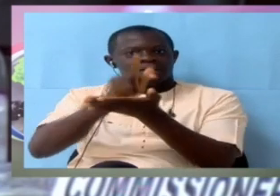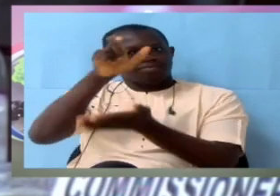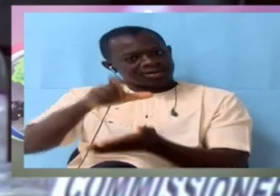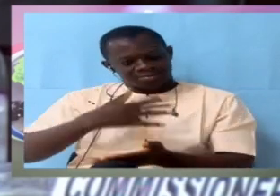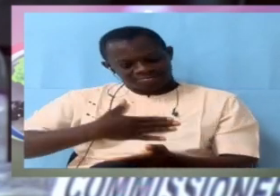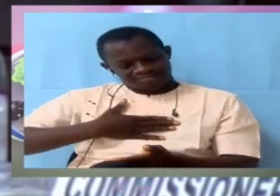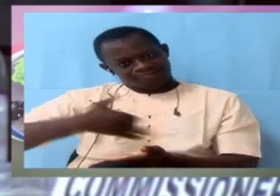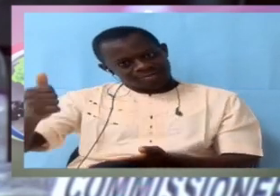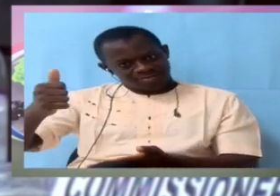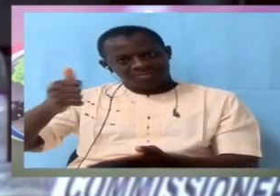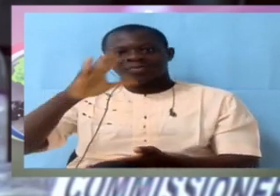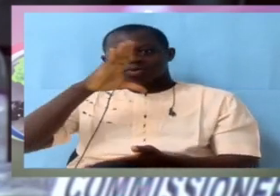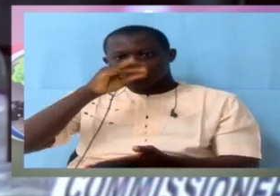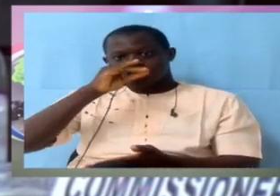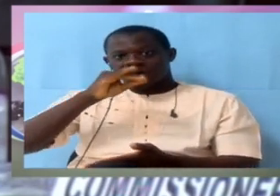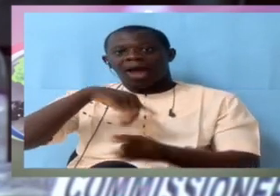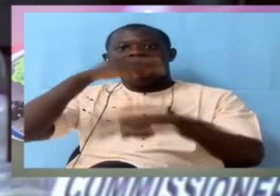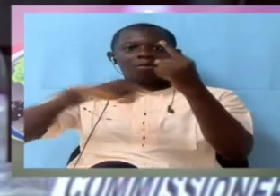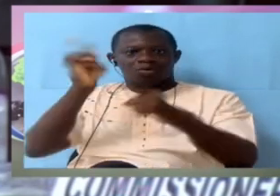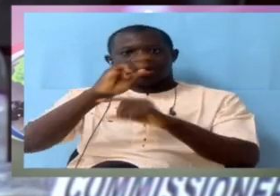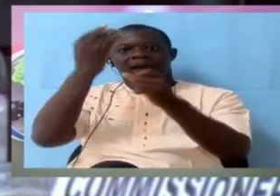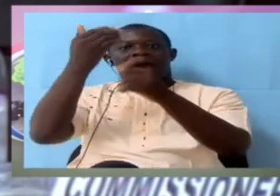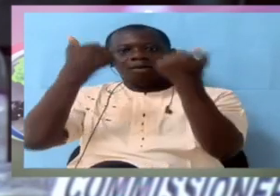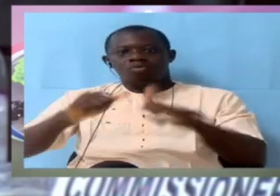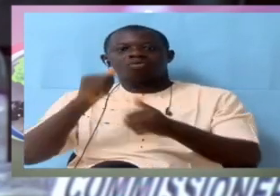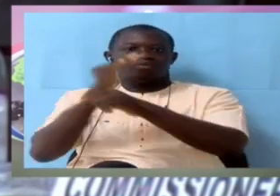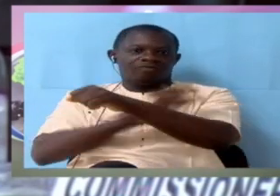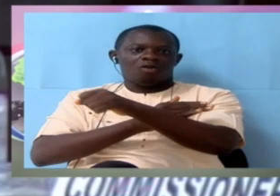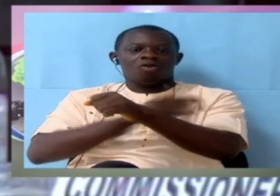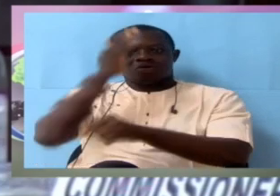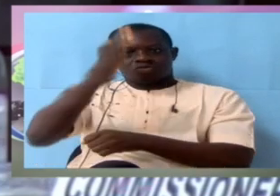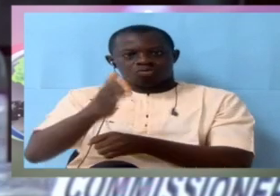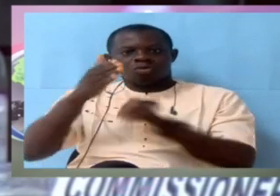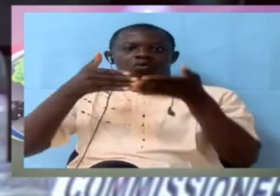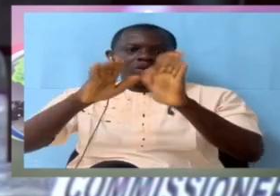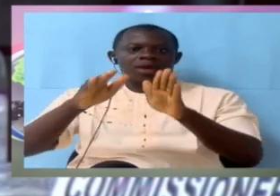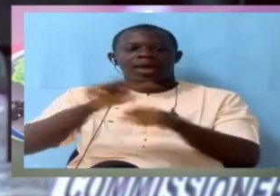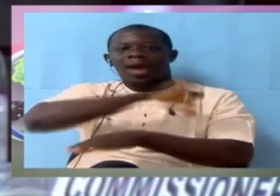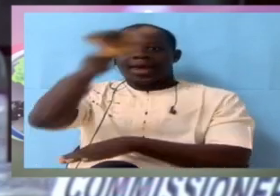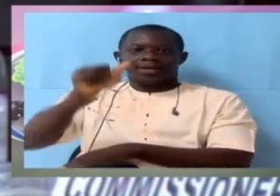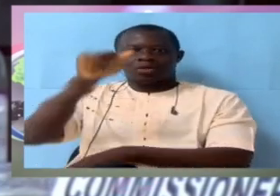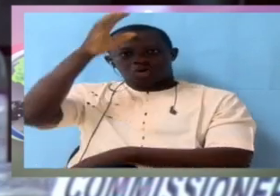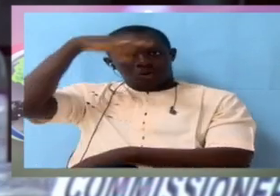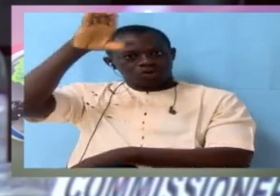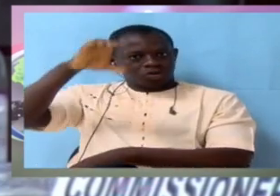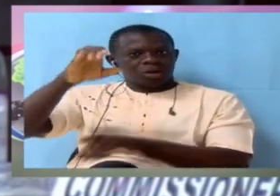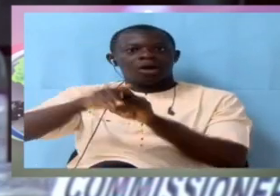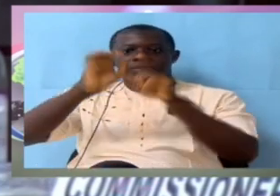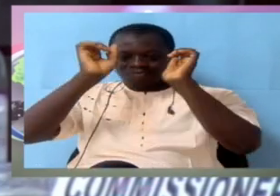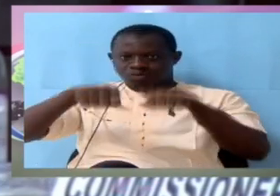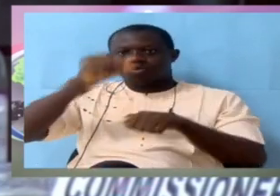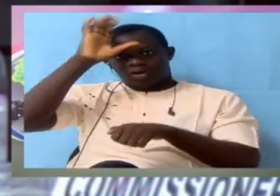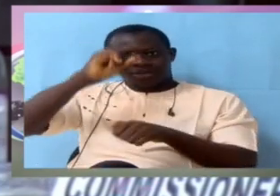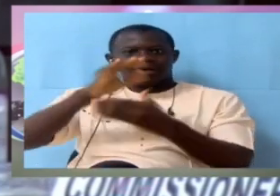boldly testify the truth. And the commission will have the